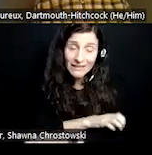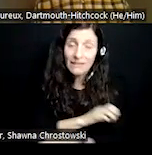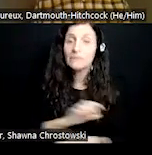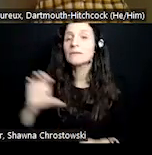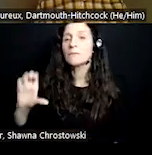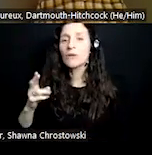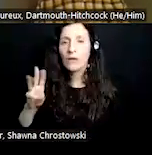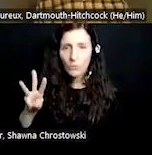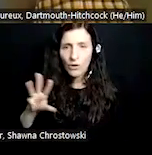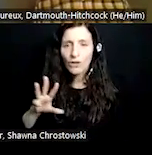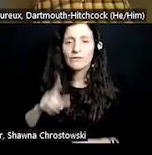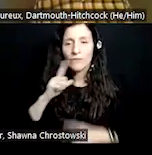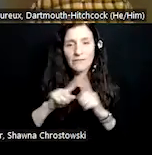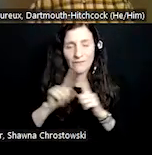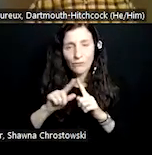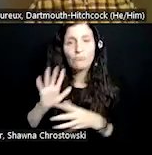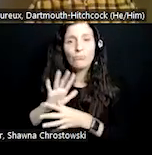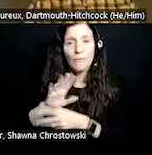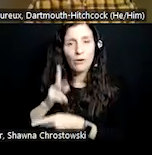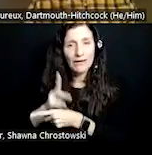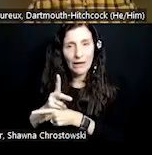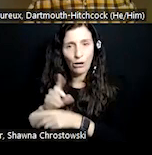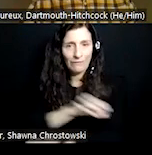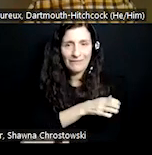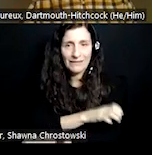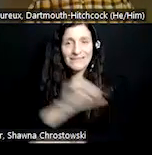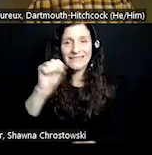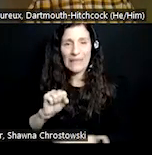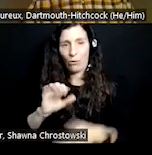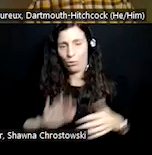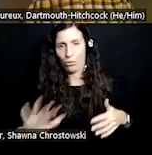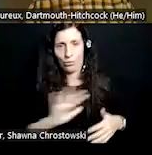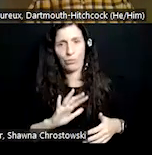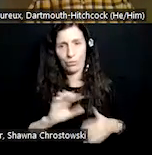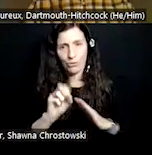across primary care clinics in the southern region as well, and at our